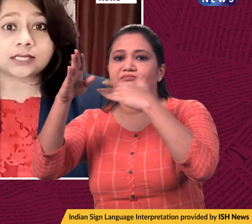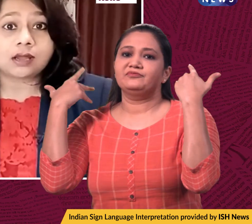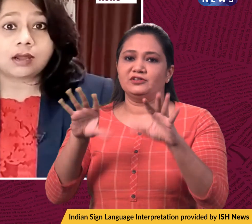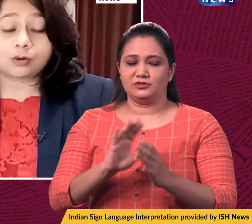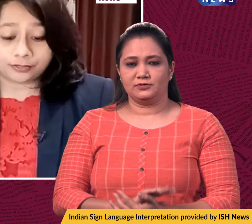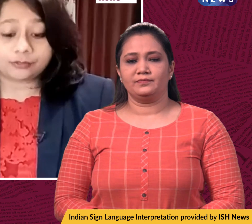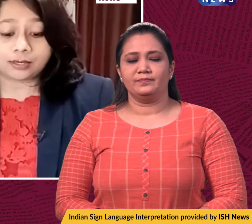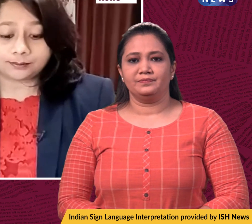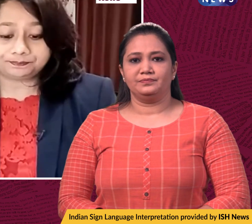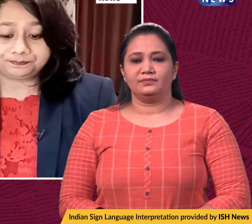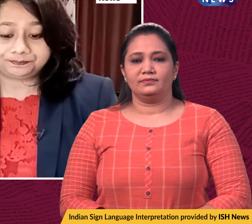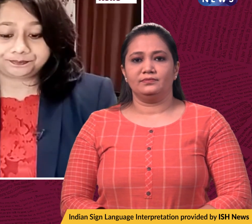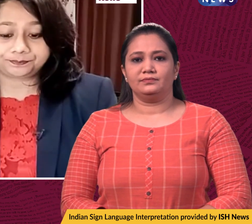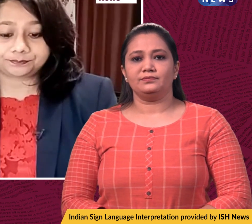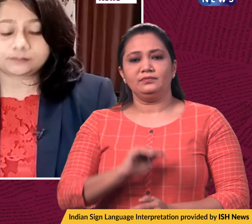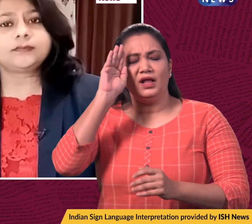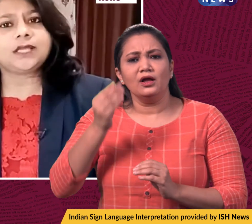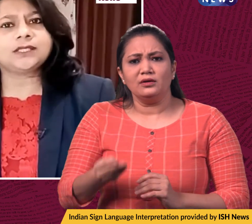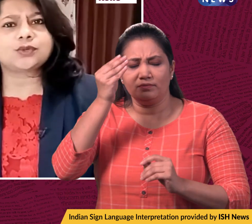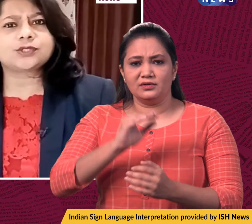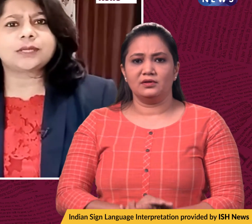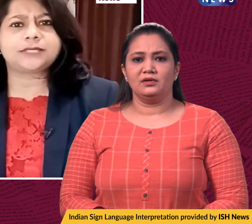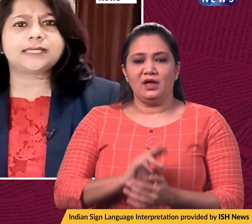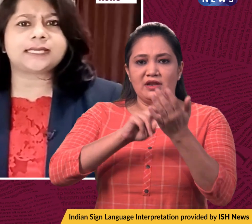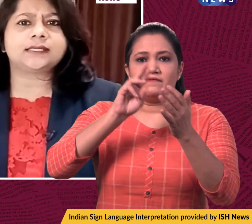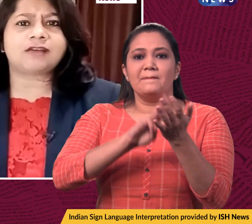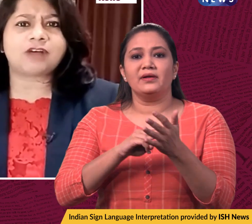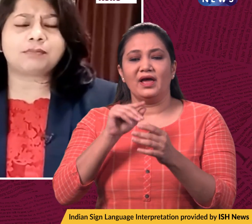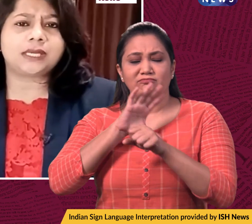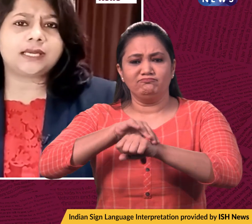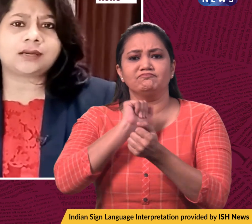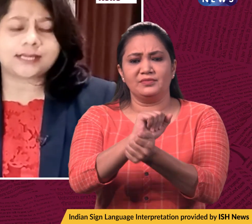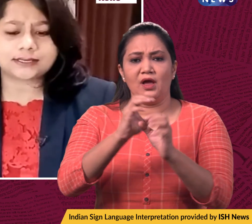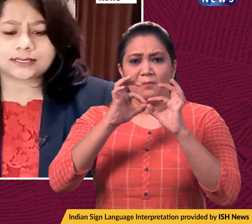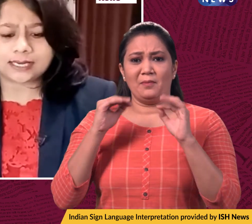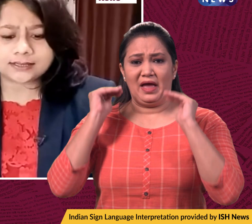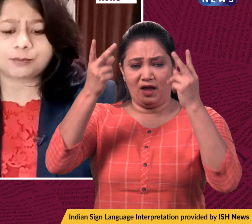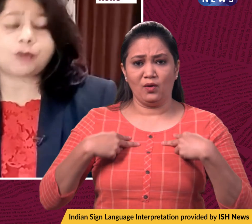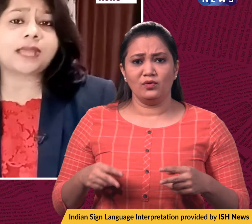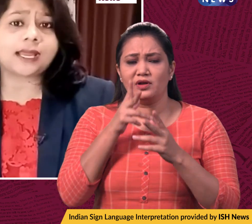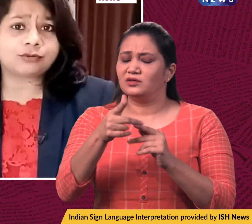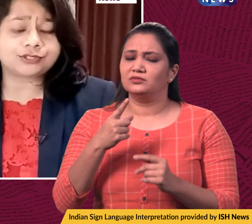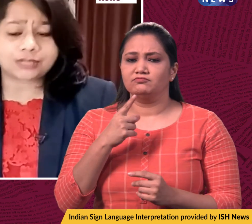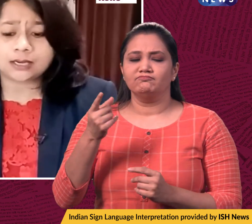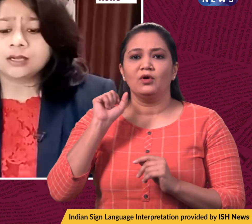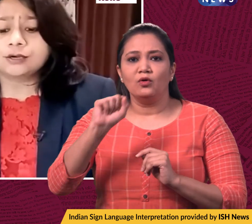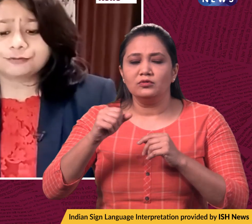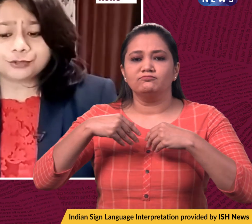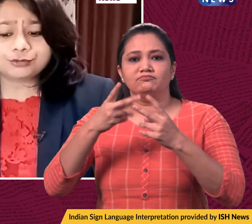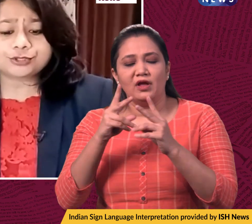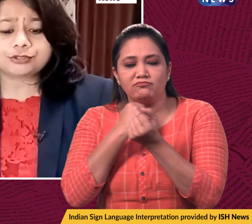other 6 are on the run. There's also an update in the Nawab Malik arrest case. The Bombay High Court